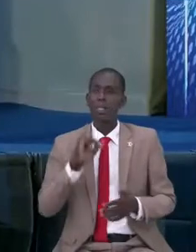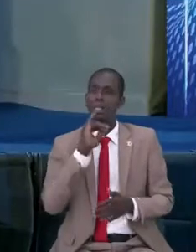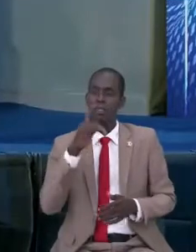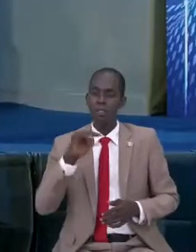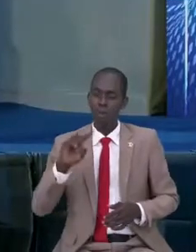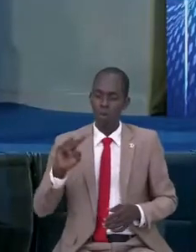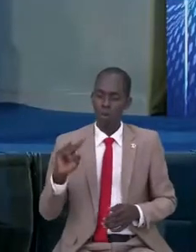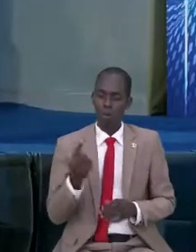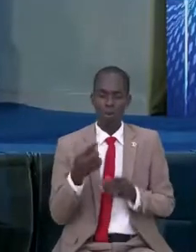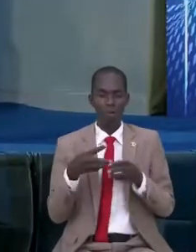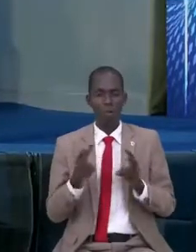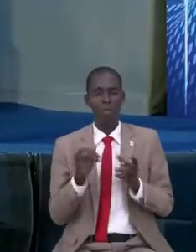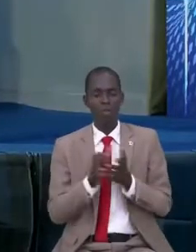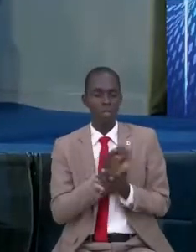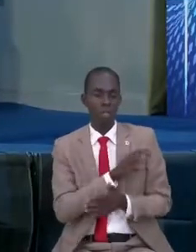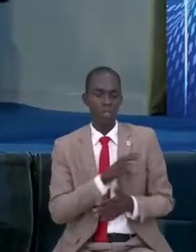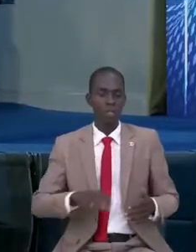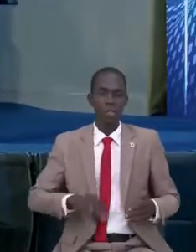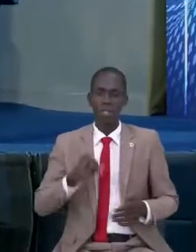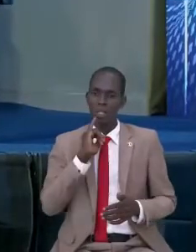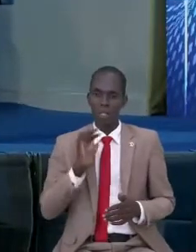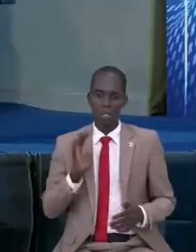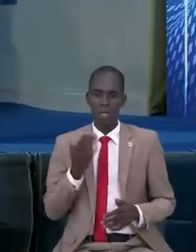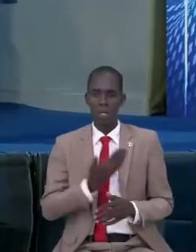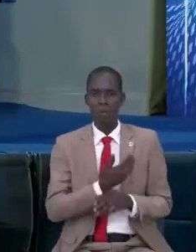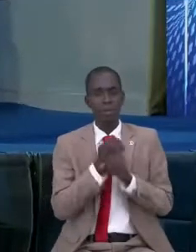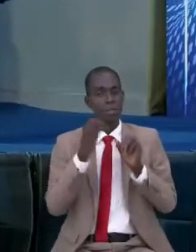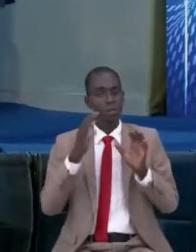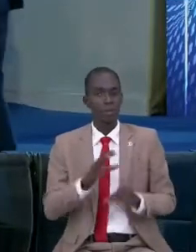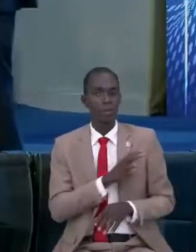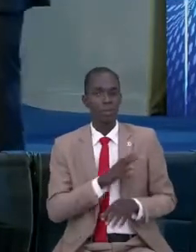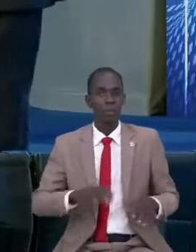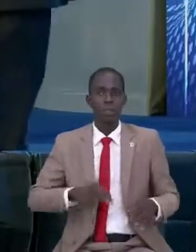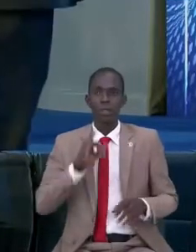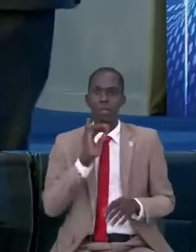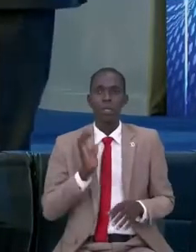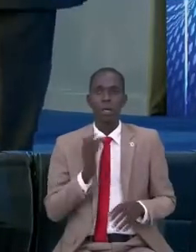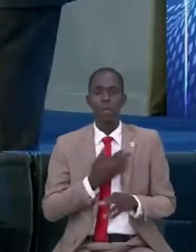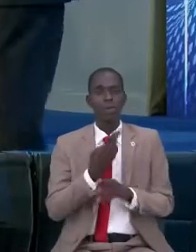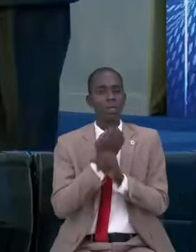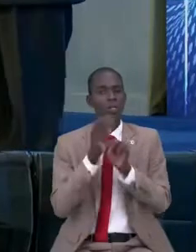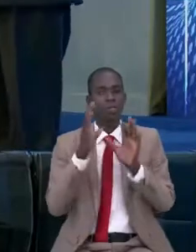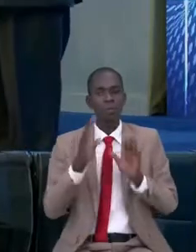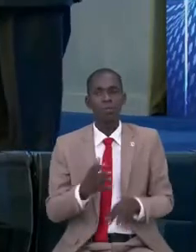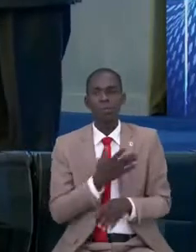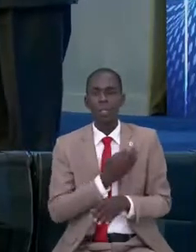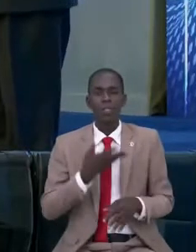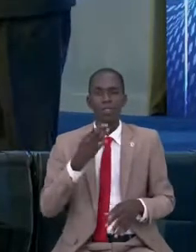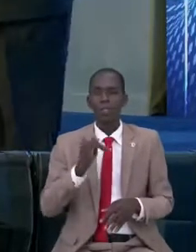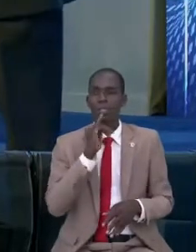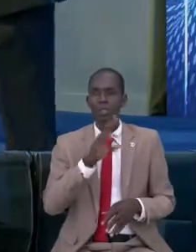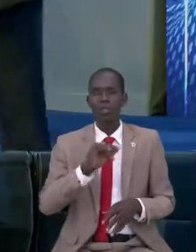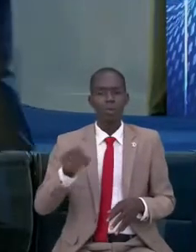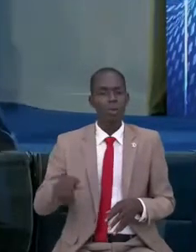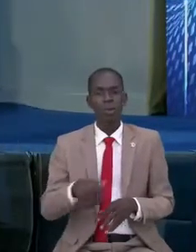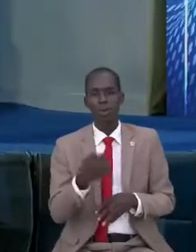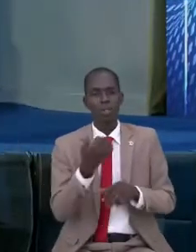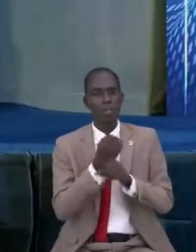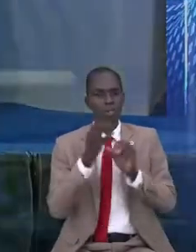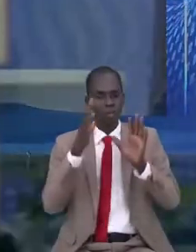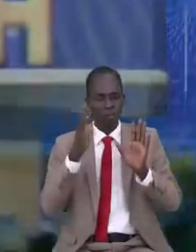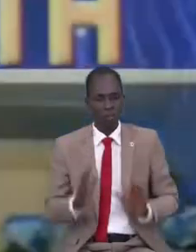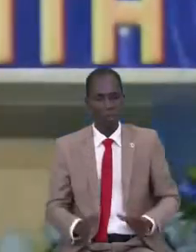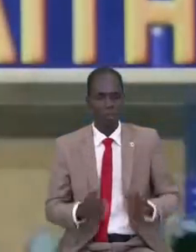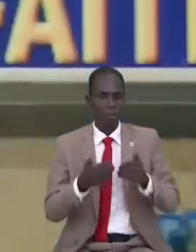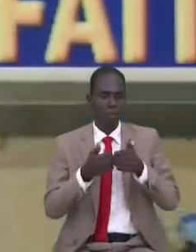Christ is our Savior, Christ is our Redeemer, and there is no other Savior apart